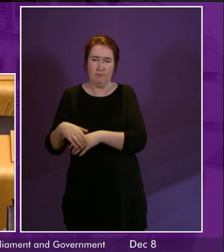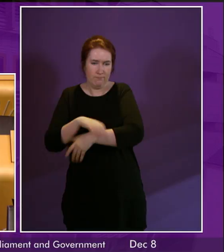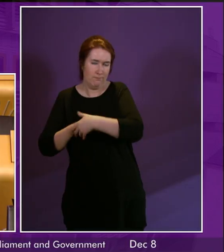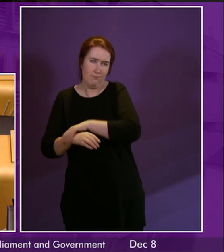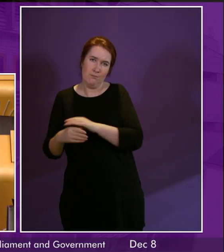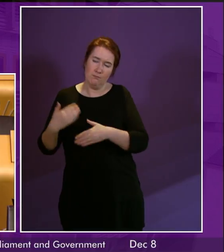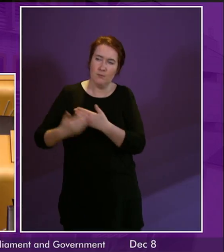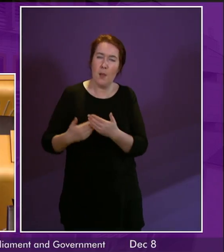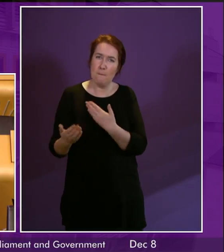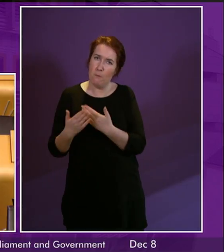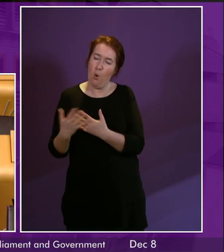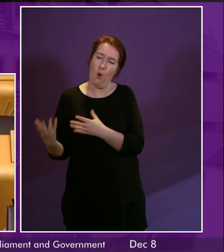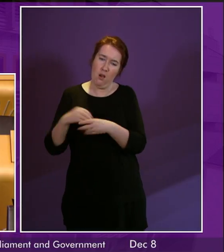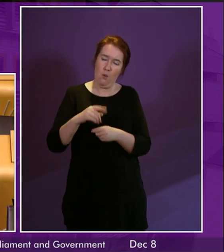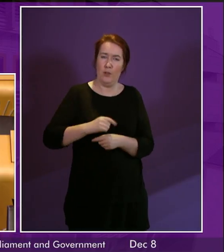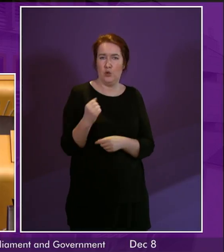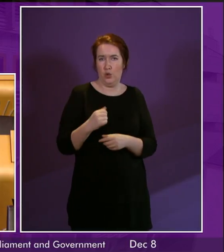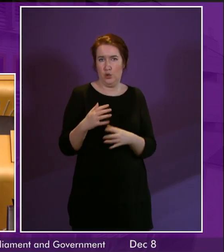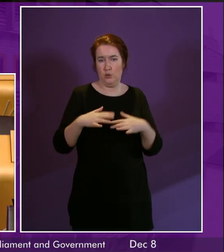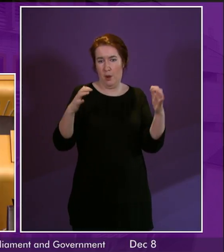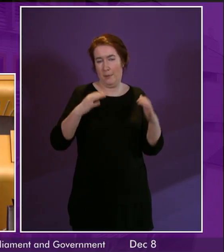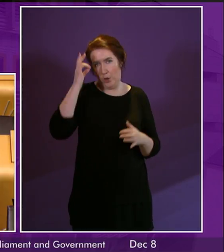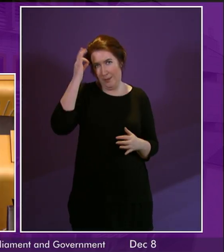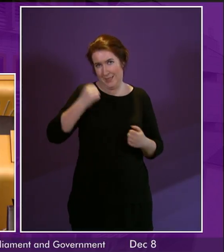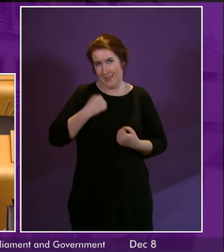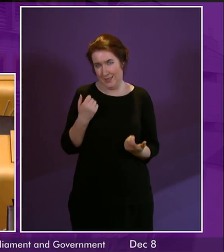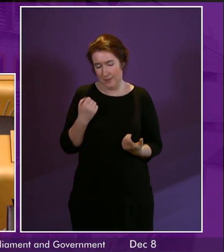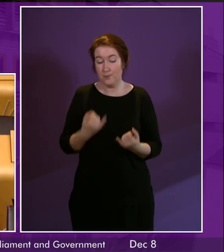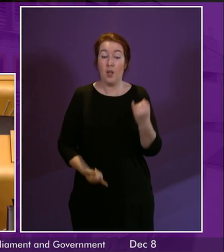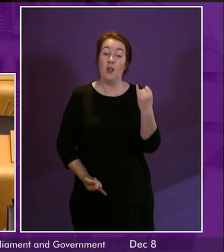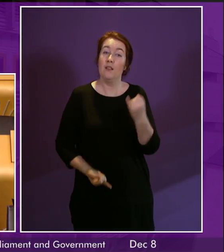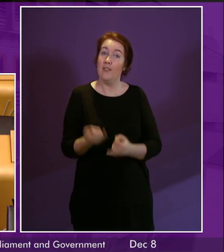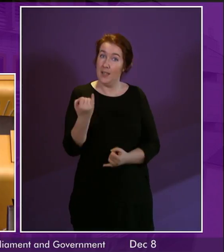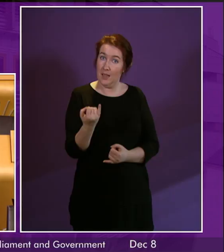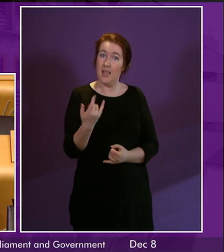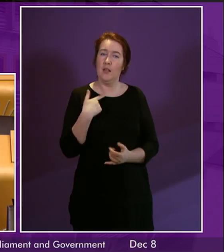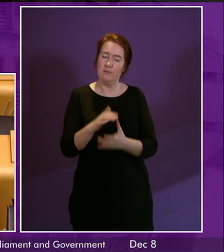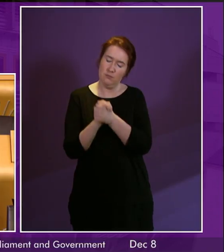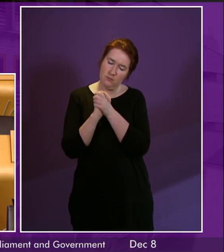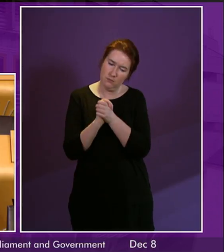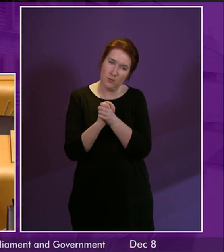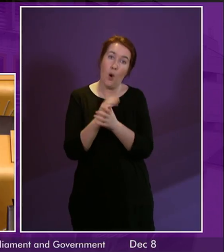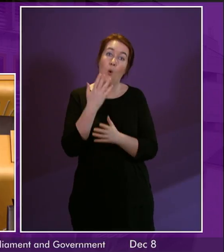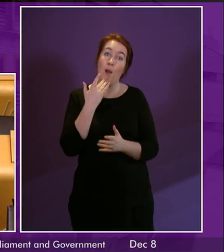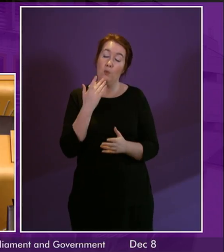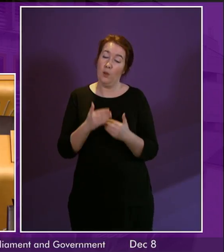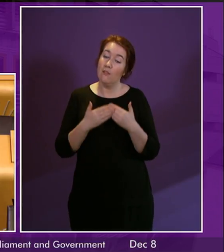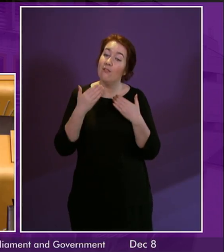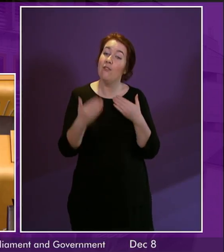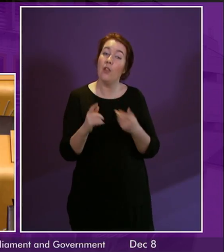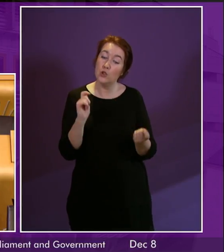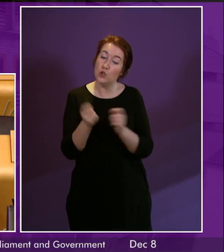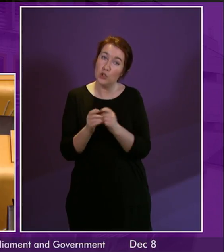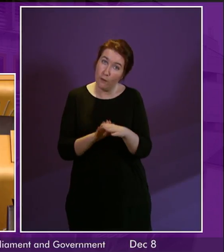they've done in the past, with Scottish Parliament committees. Finally, Deputy Presiding Officer, a plea that when we do further changes